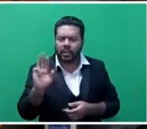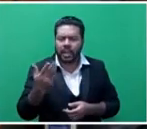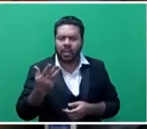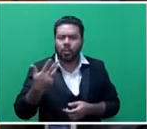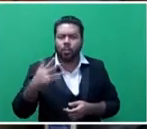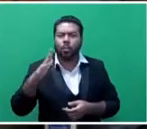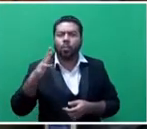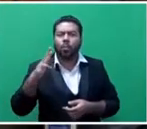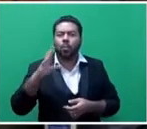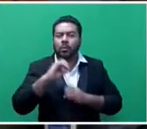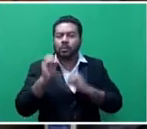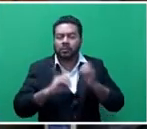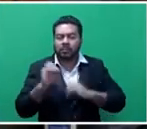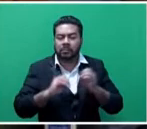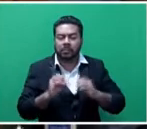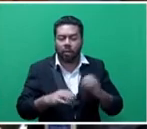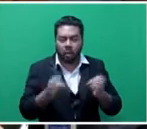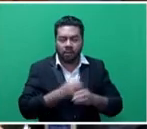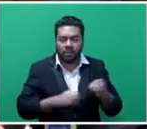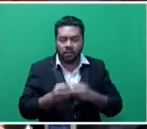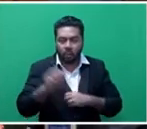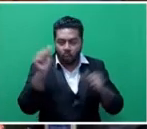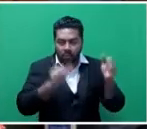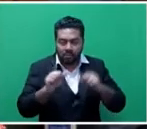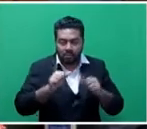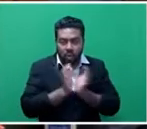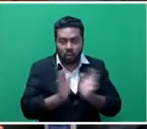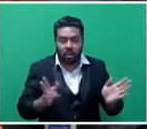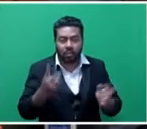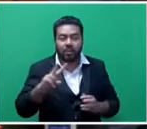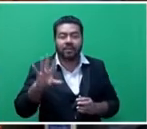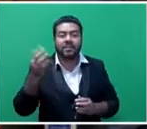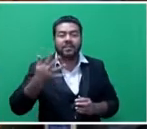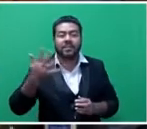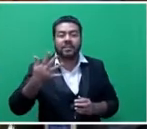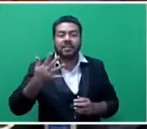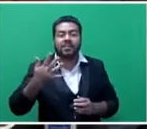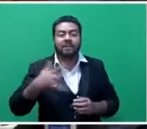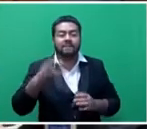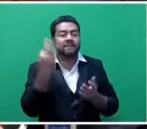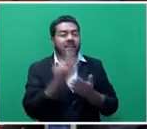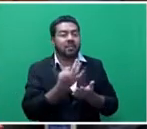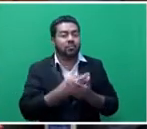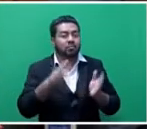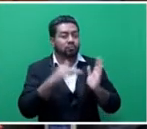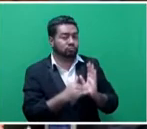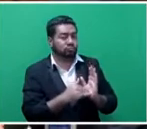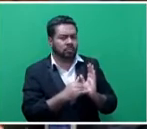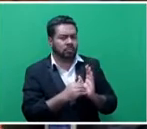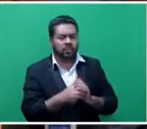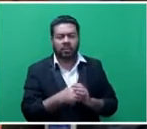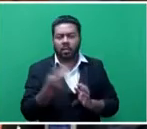opinions were issued by the Office of the Auditor General on the 2015 financial statements of state-owned entities as of